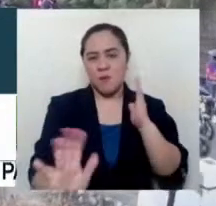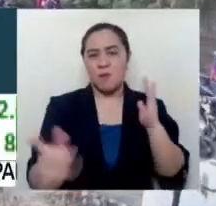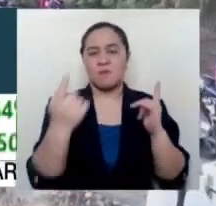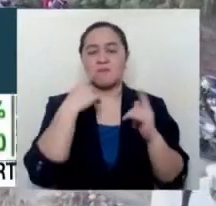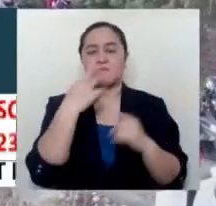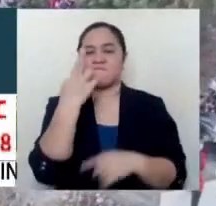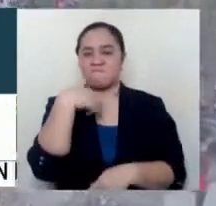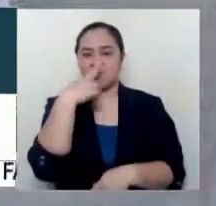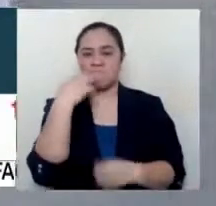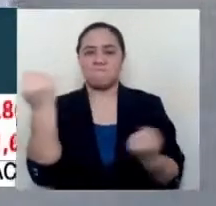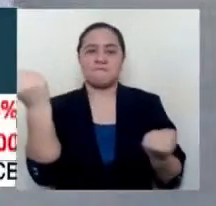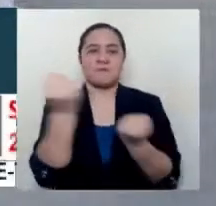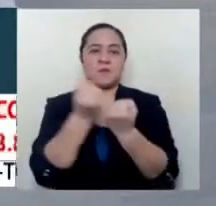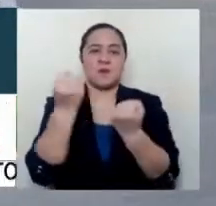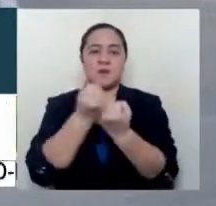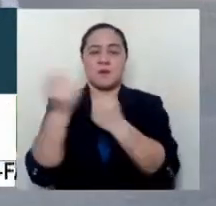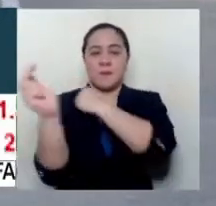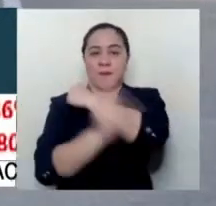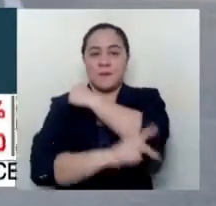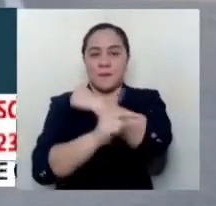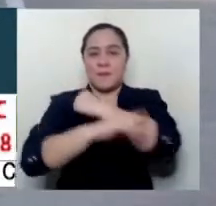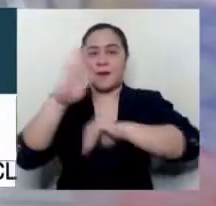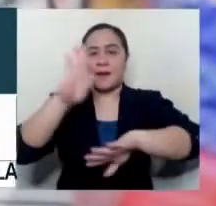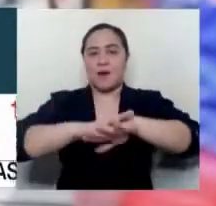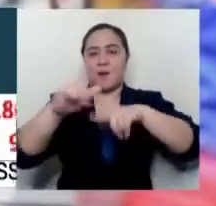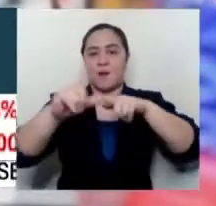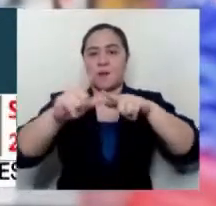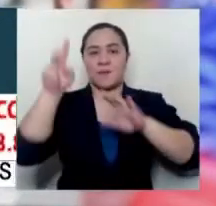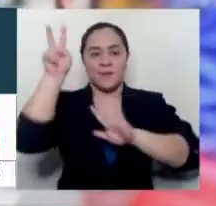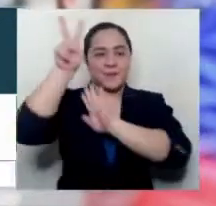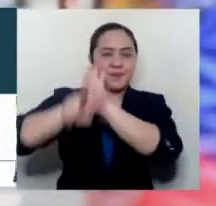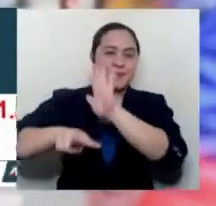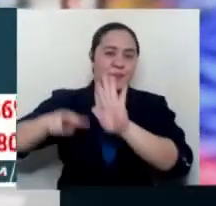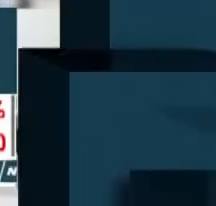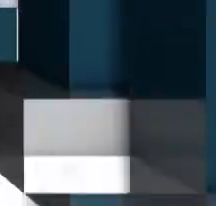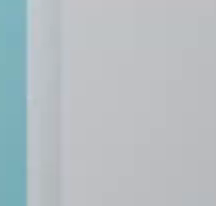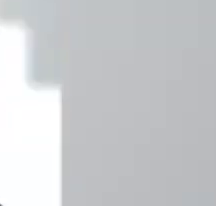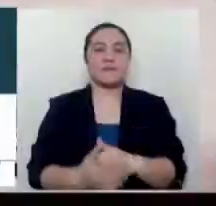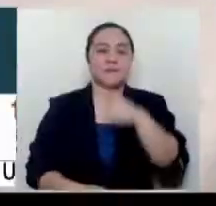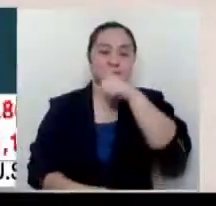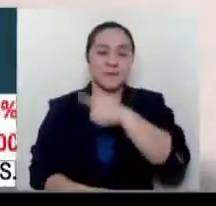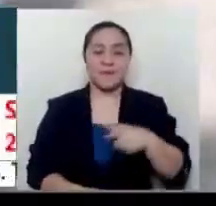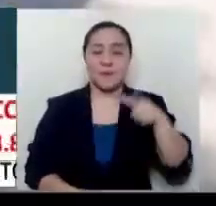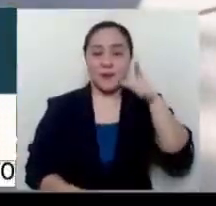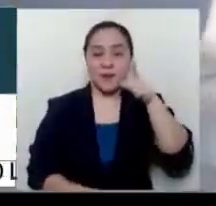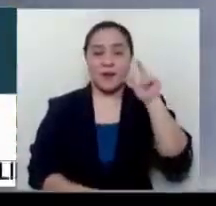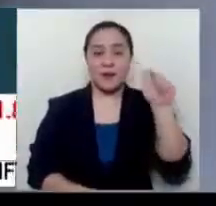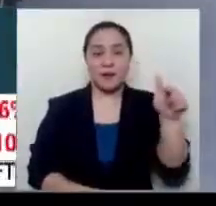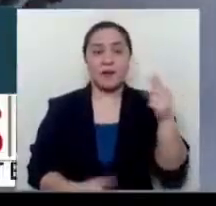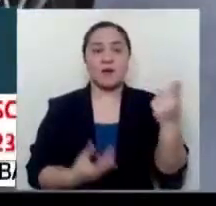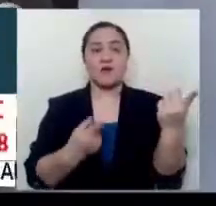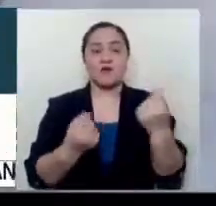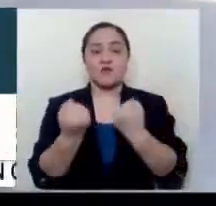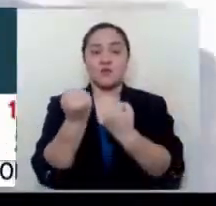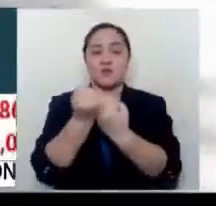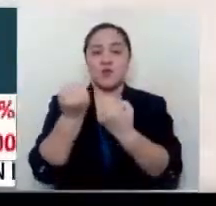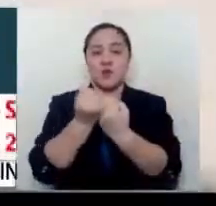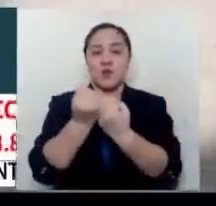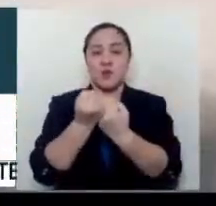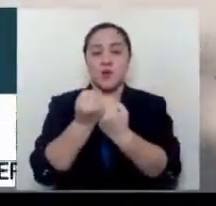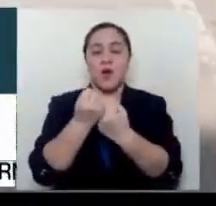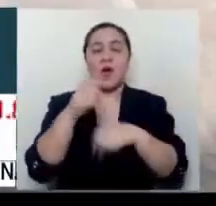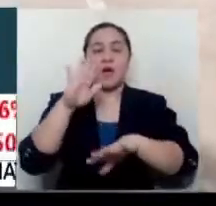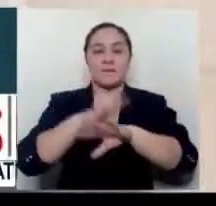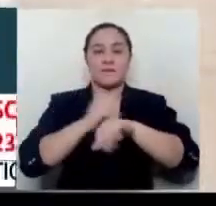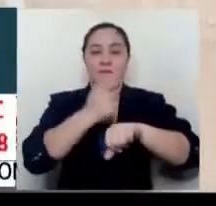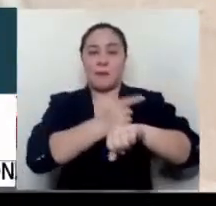filled some streets in the province, as seen in online videos. Vice President Lenny Robredo supporters also paraded through Bataan,